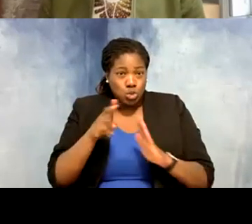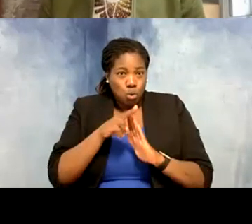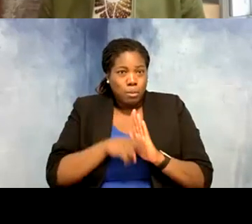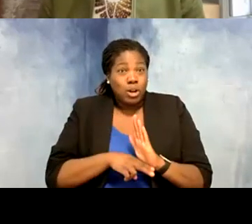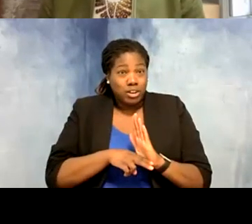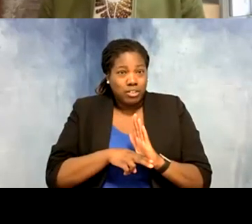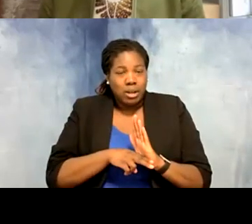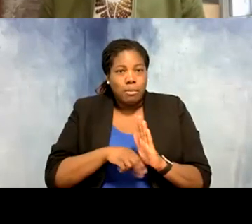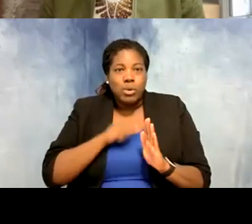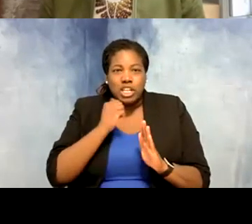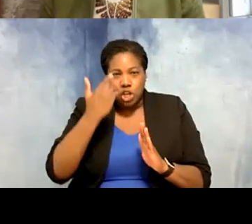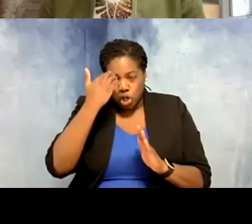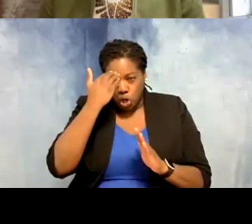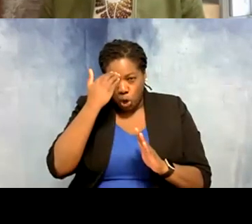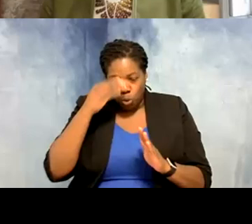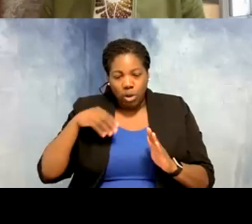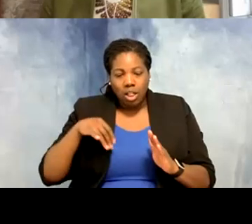not know we were seeds.